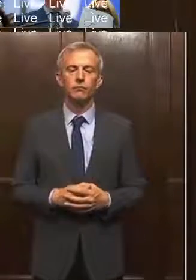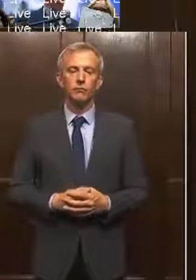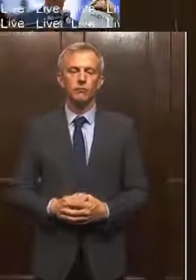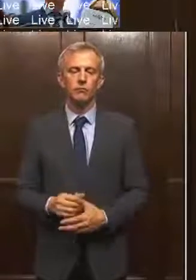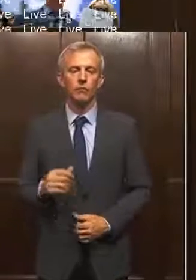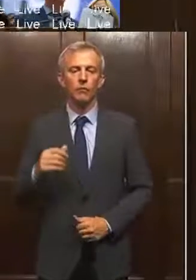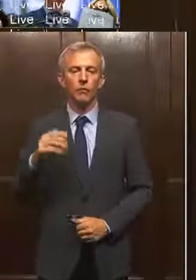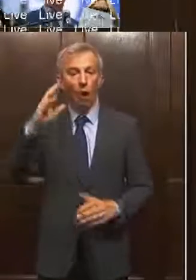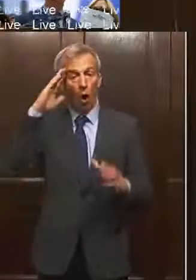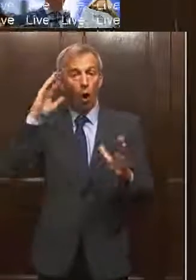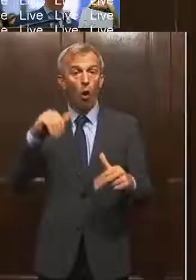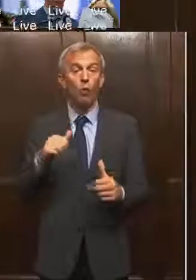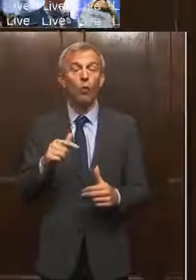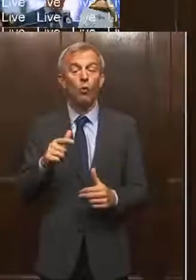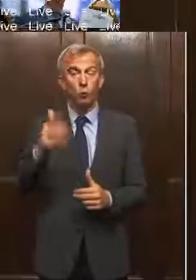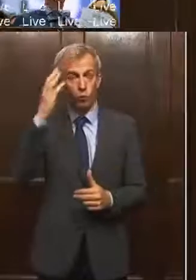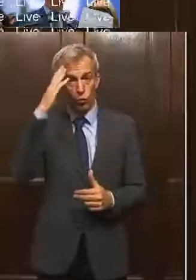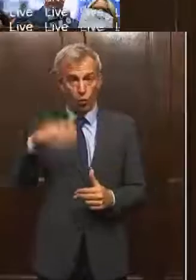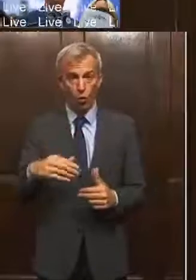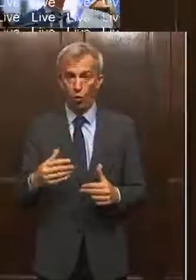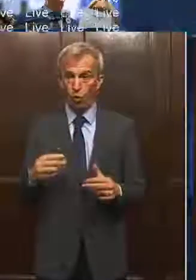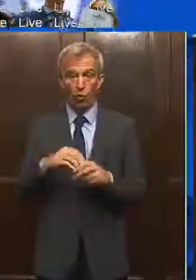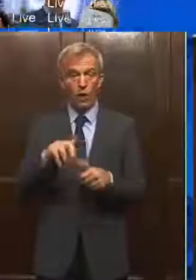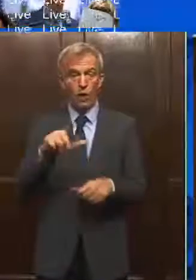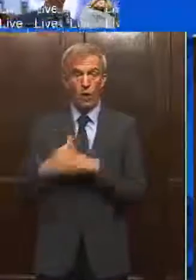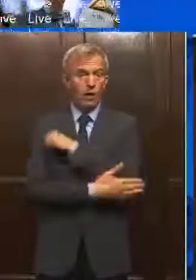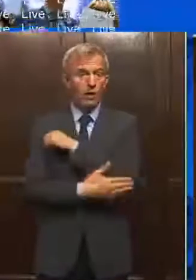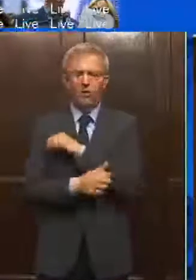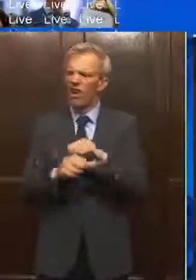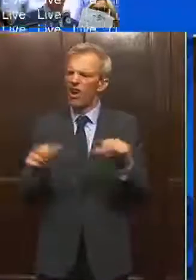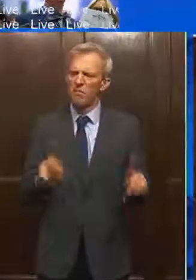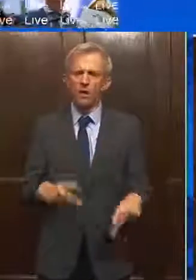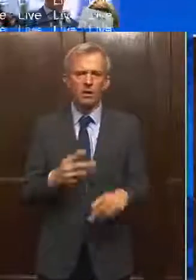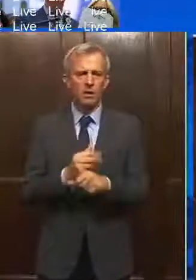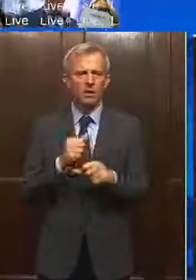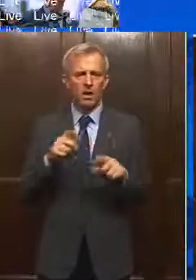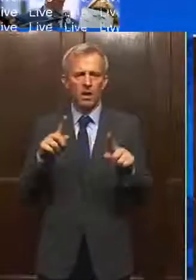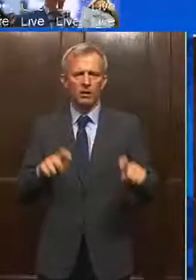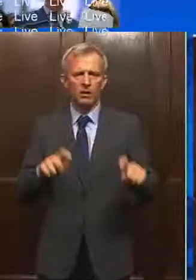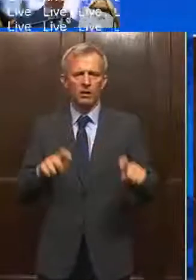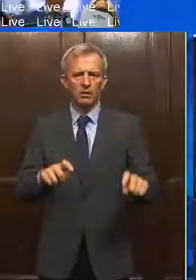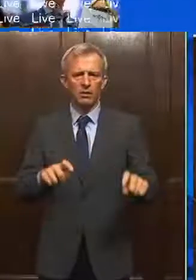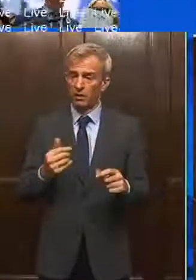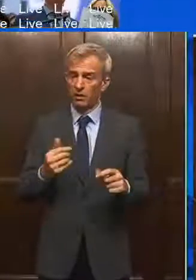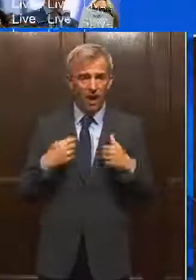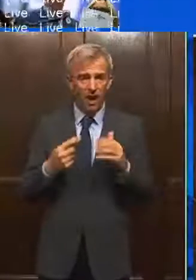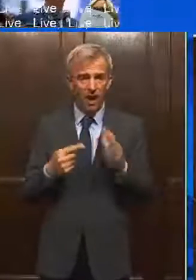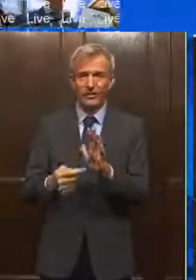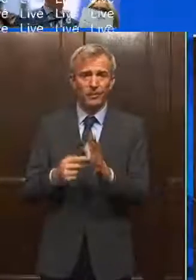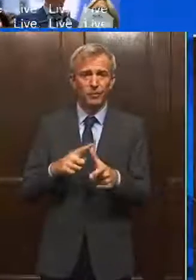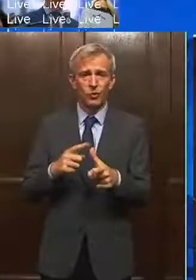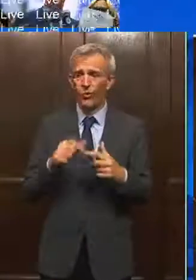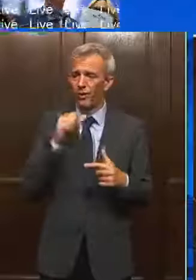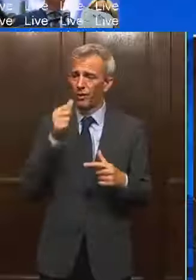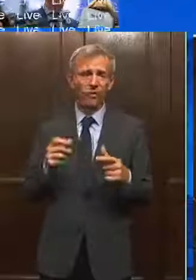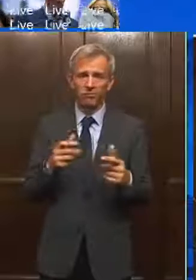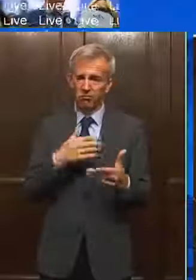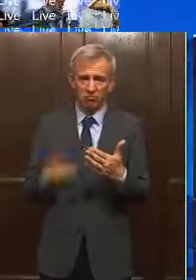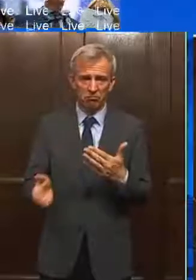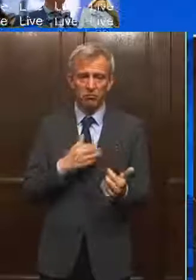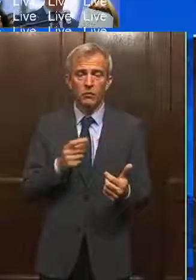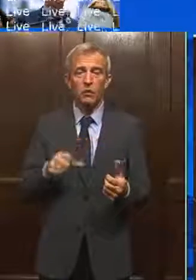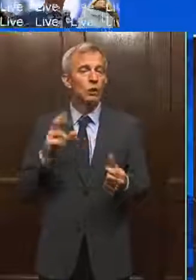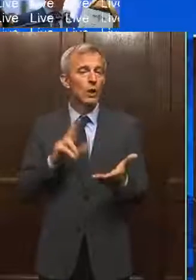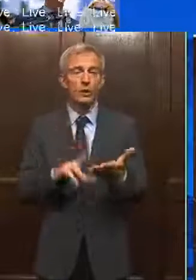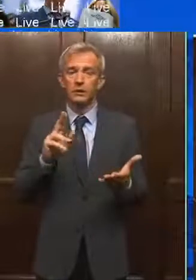LA County, anyone can get a test, whether you're showing symptoms or not. And you can sign up at a place I've said